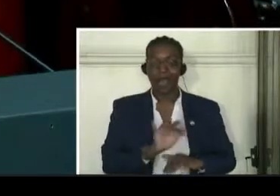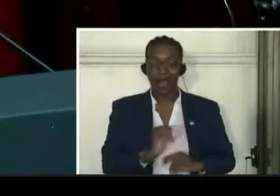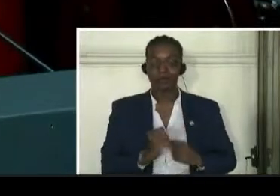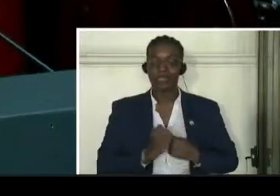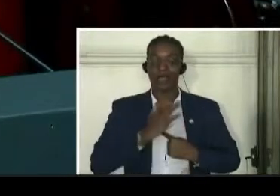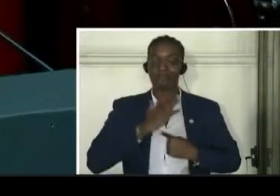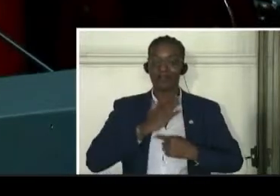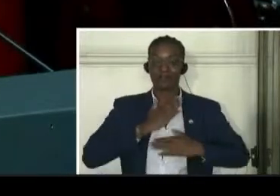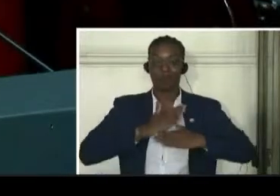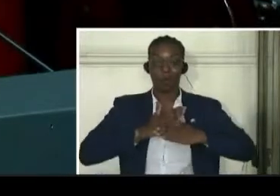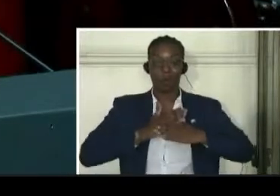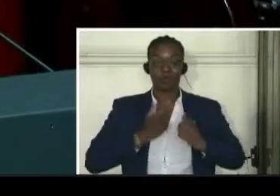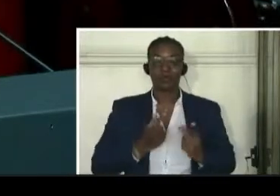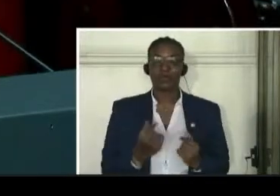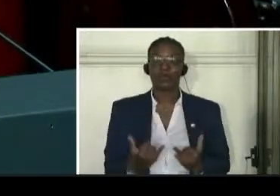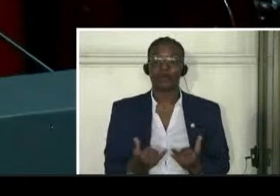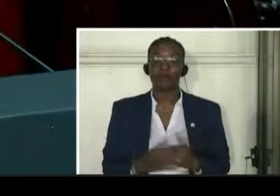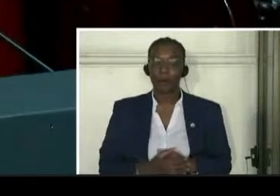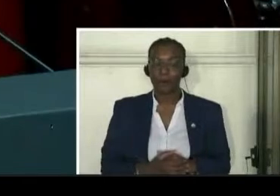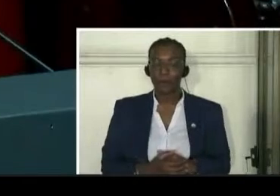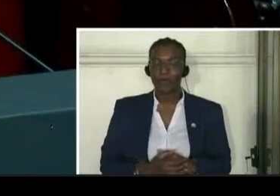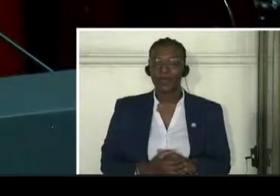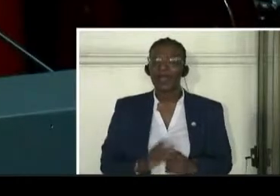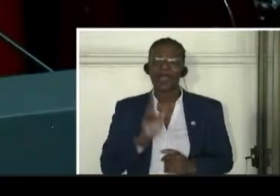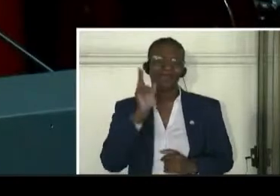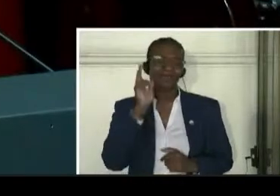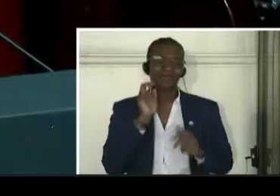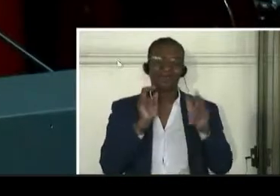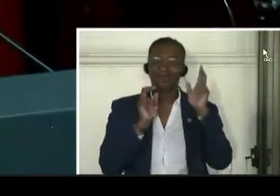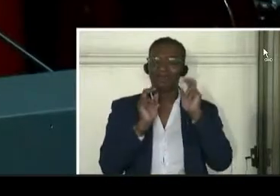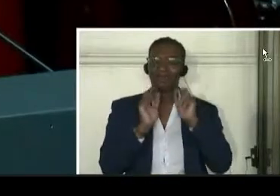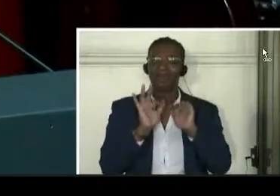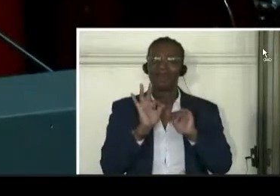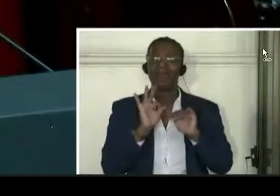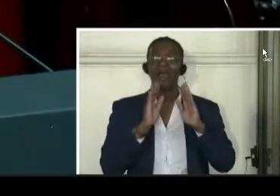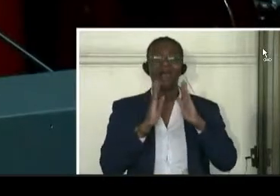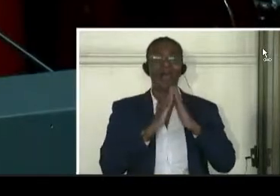affecting the work that we do. I keep hearing that informal